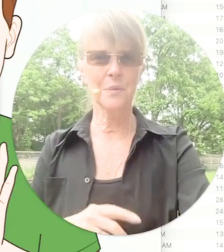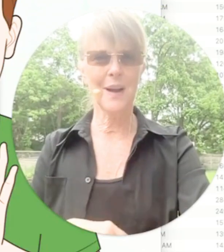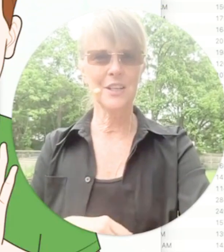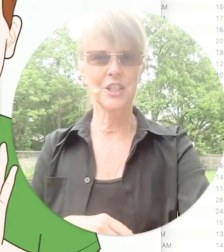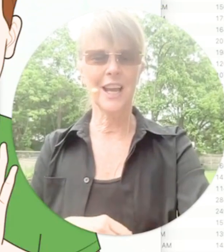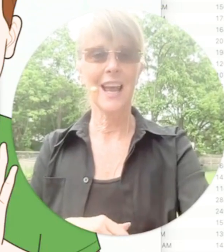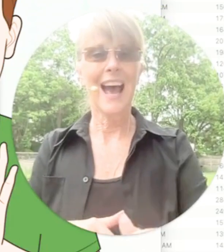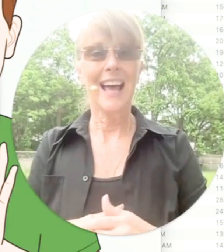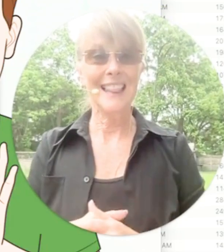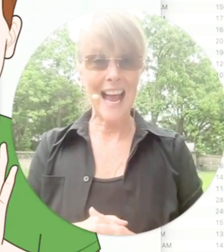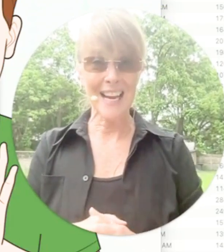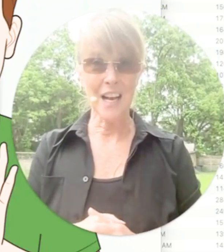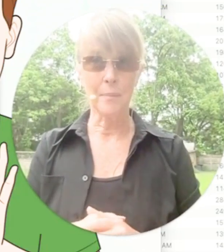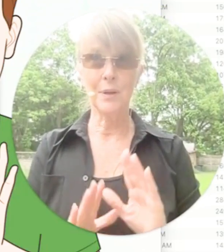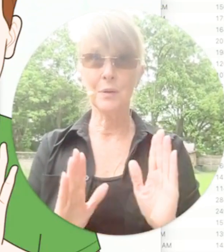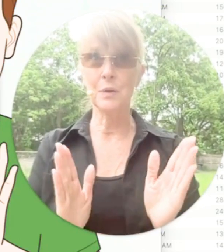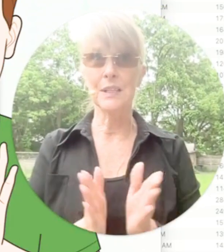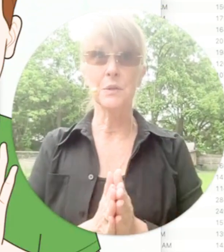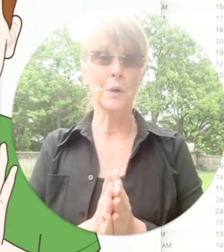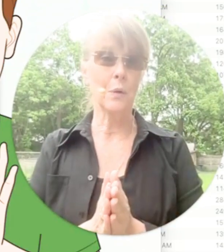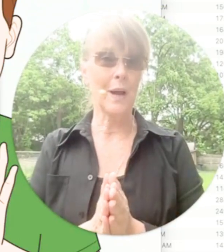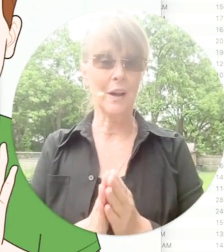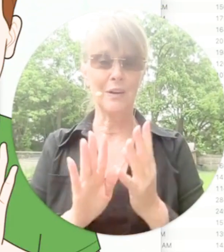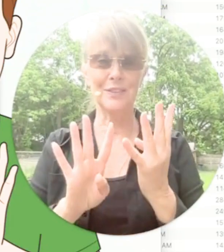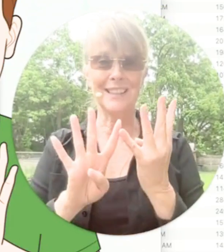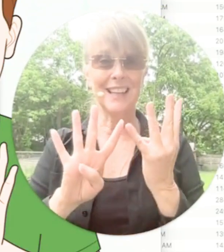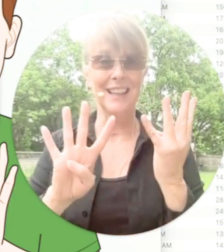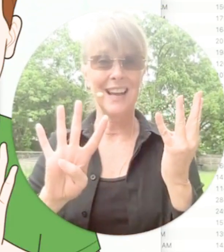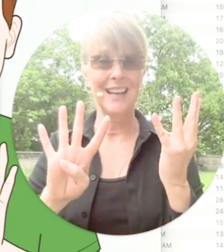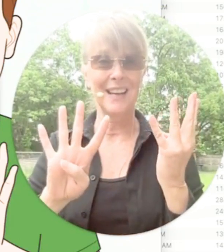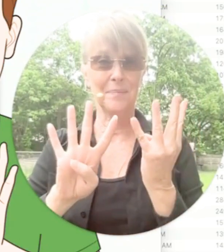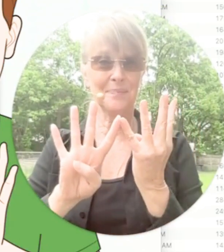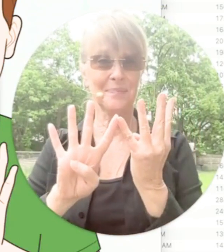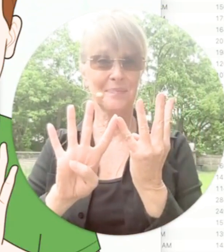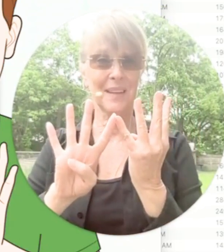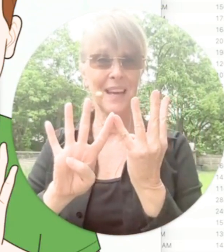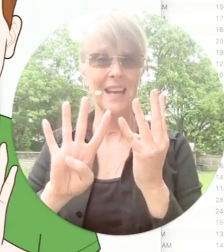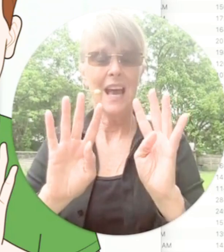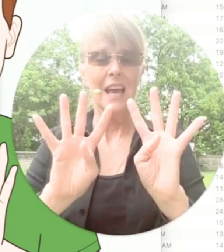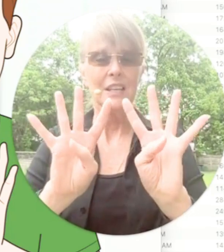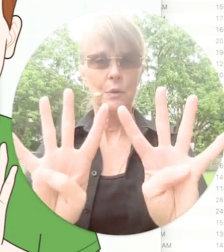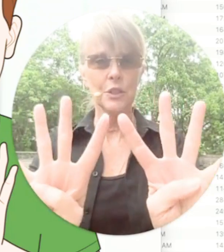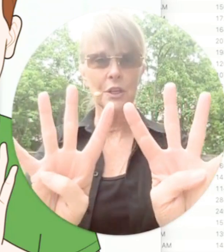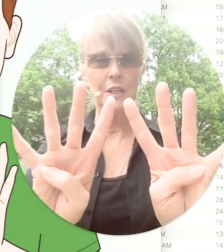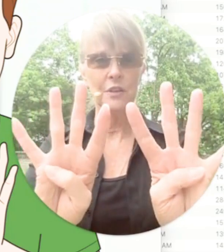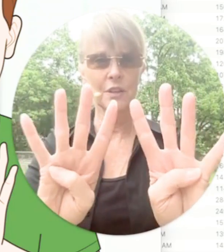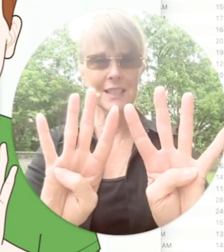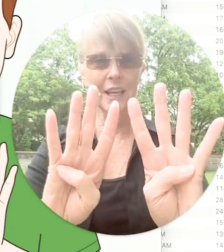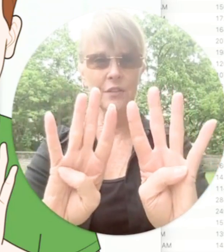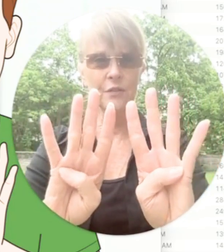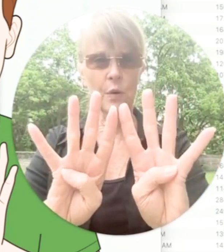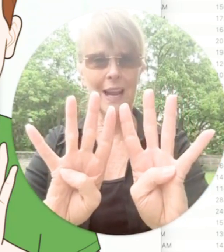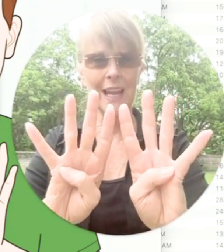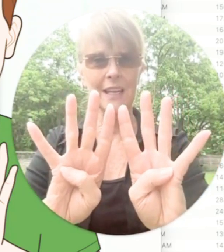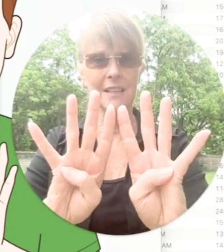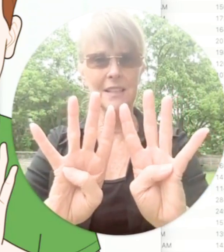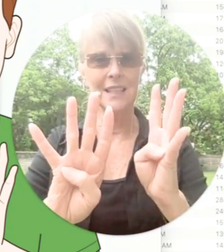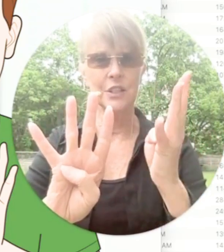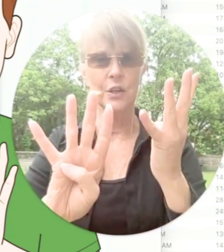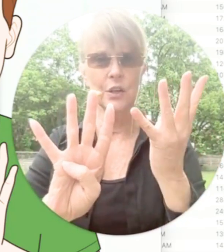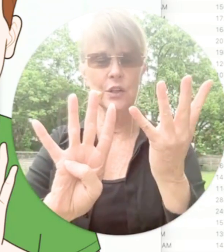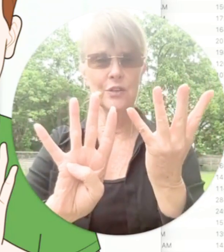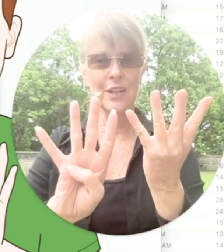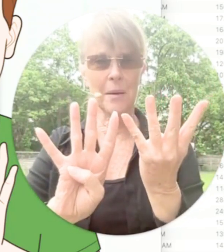Left to right shake. Line up. You'll use this one quite often. Line up. Okay, so what you're going to do, you're going to take your 4 hands,